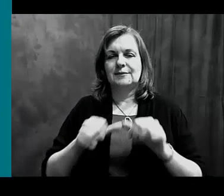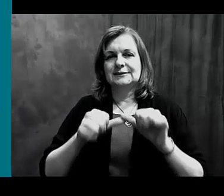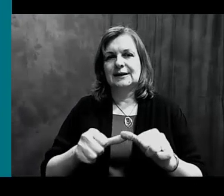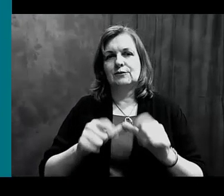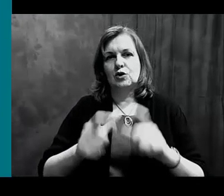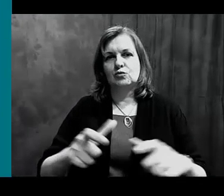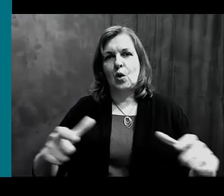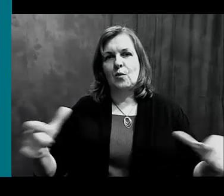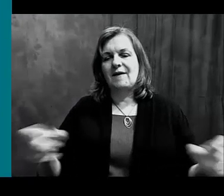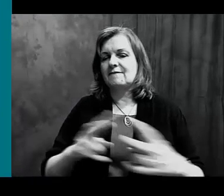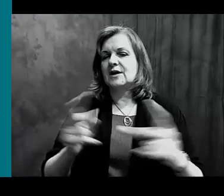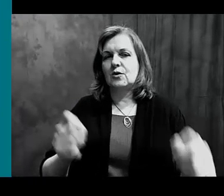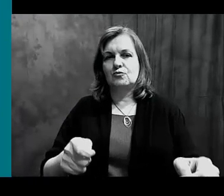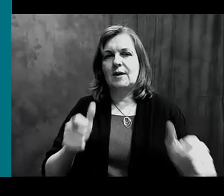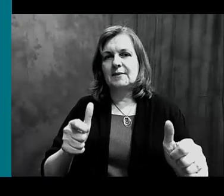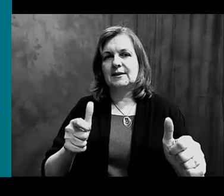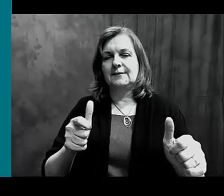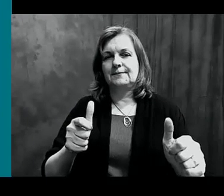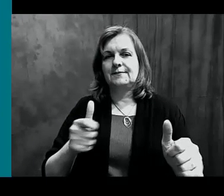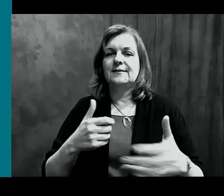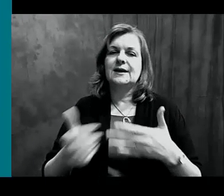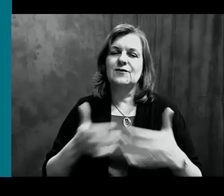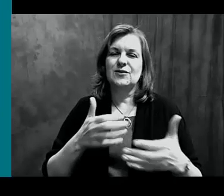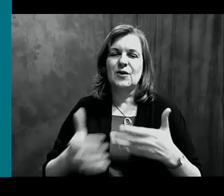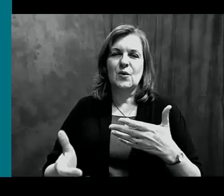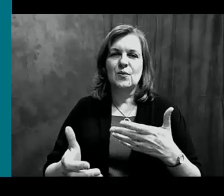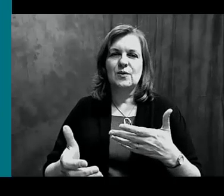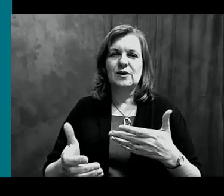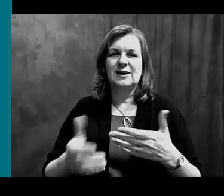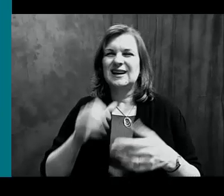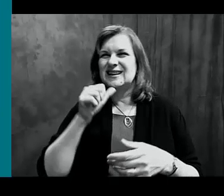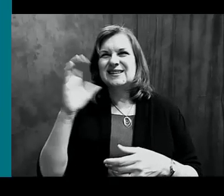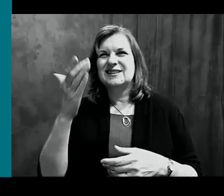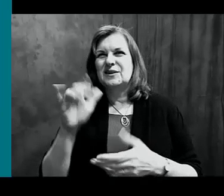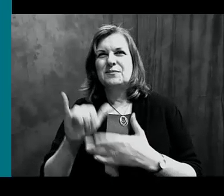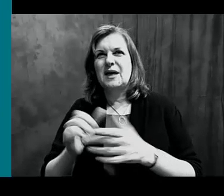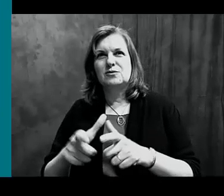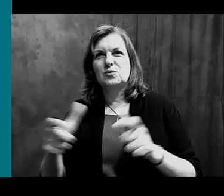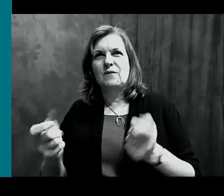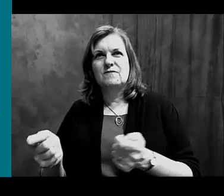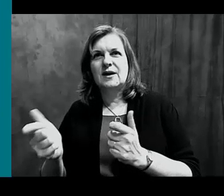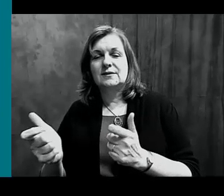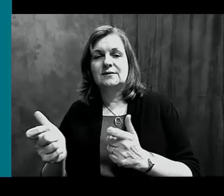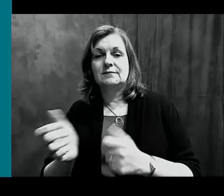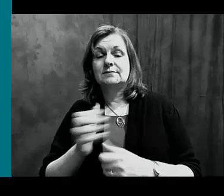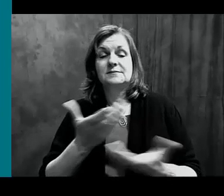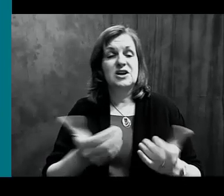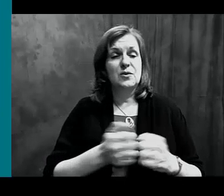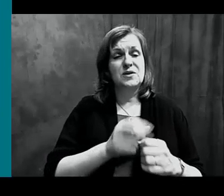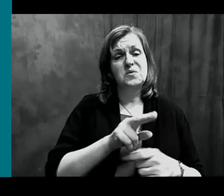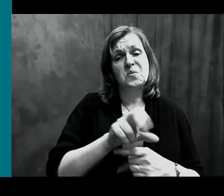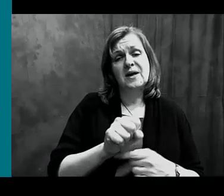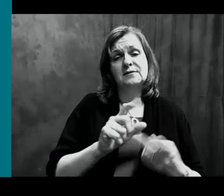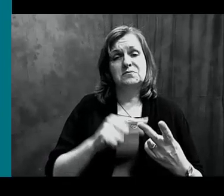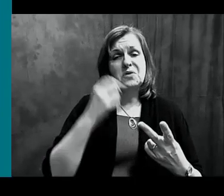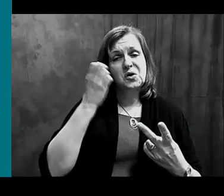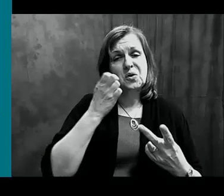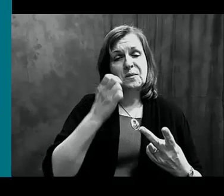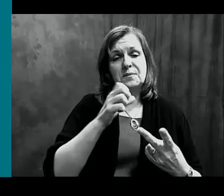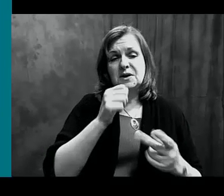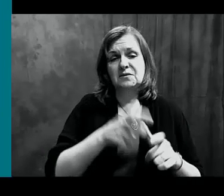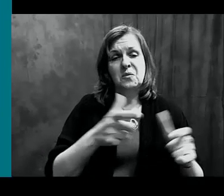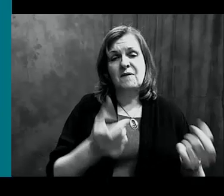because actually the human population is still growing very rapidly. Even though it doesn't seem that way in places like the